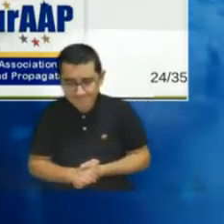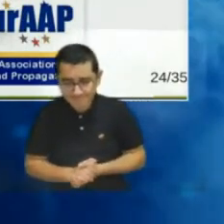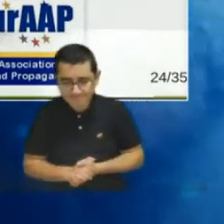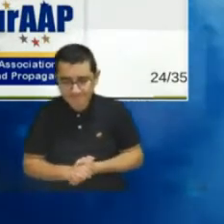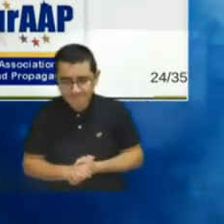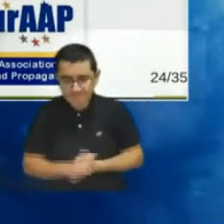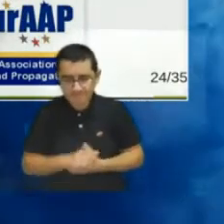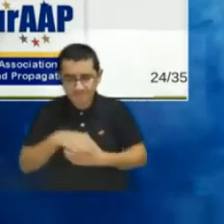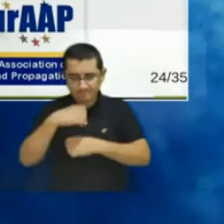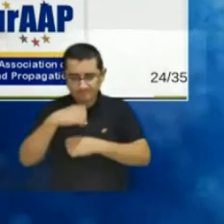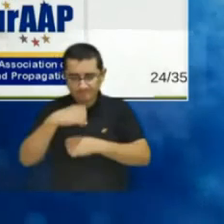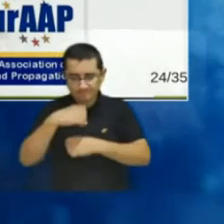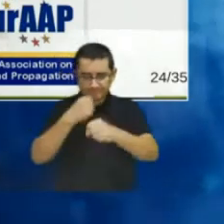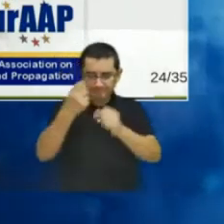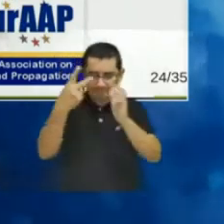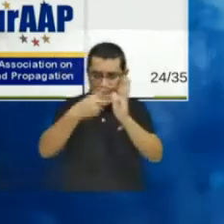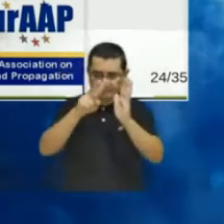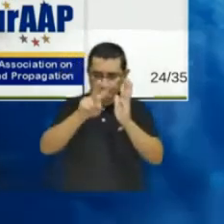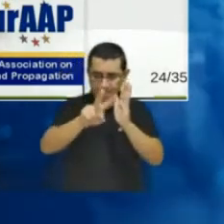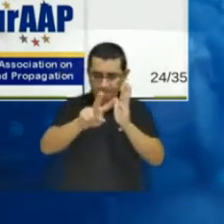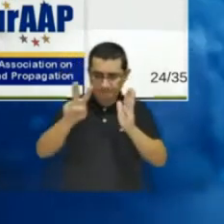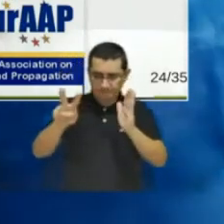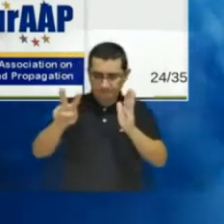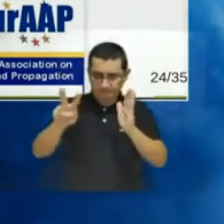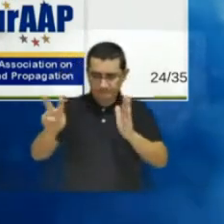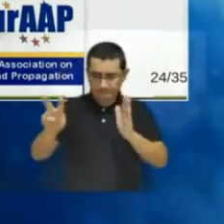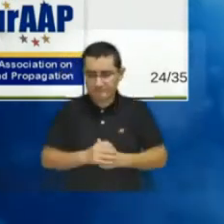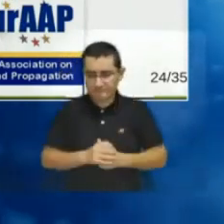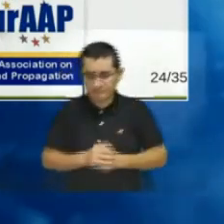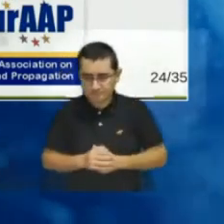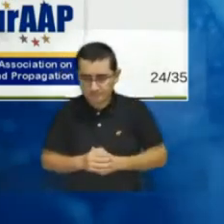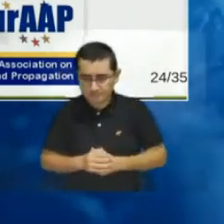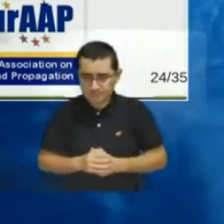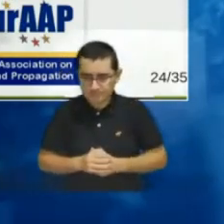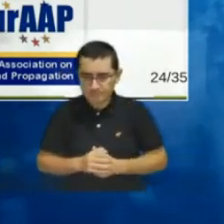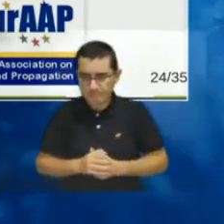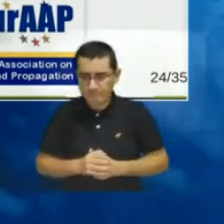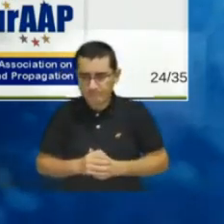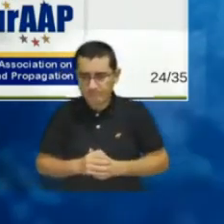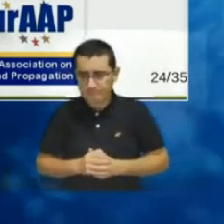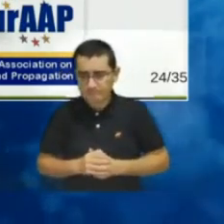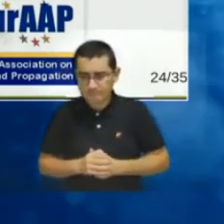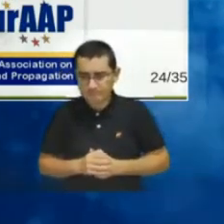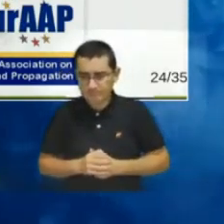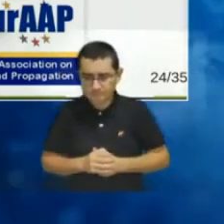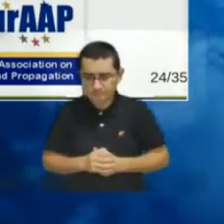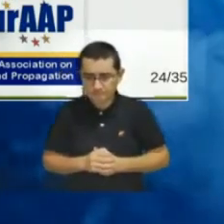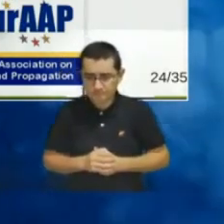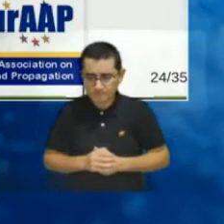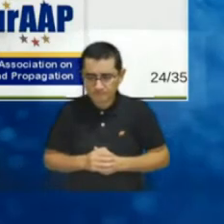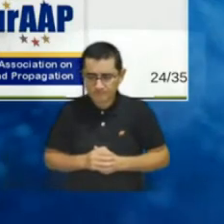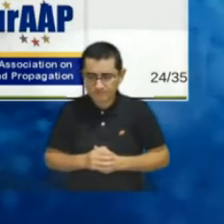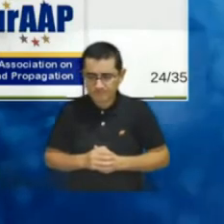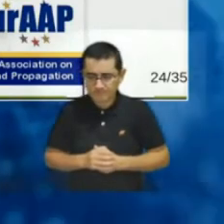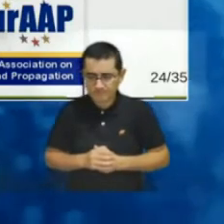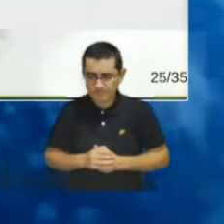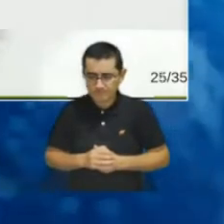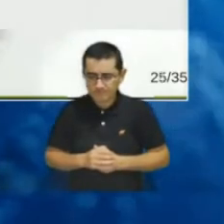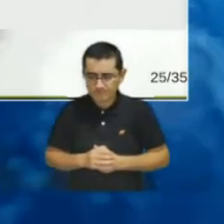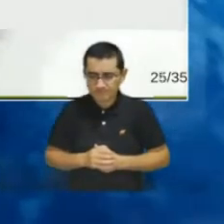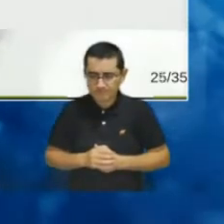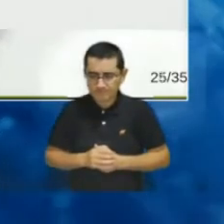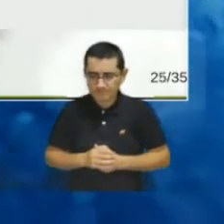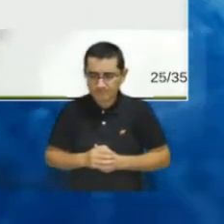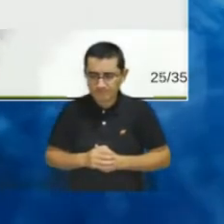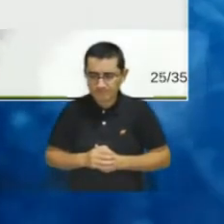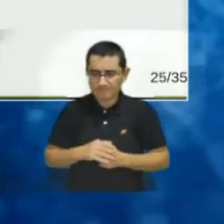And then we have there, and we will see the possibility of showing all the results with all the detail that